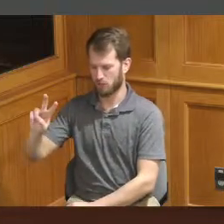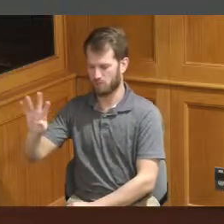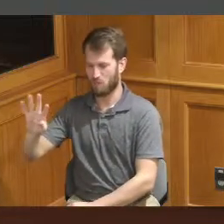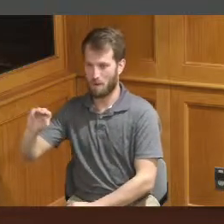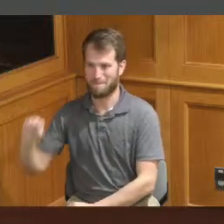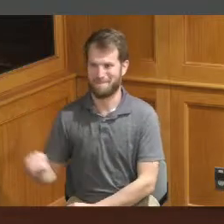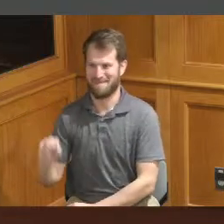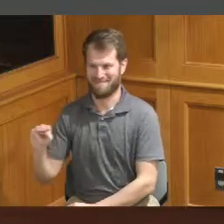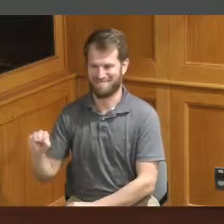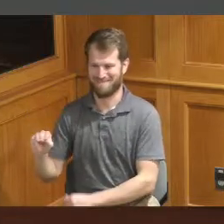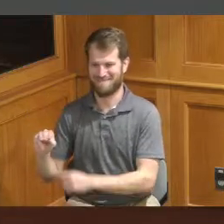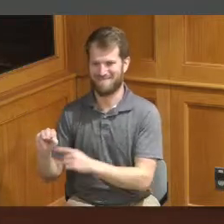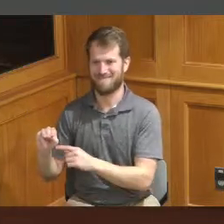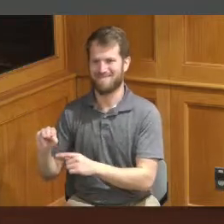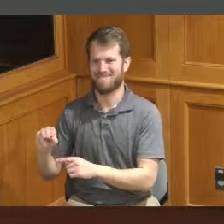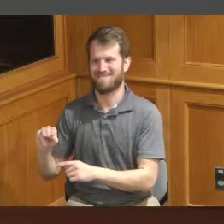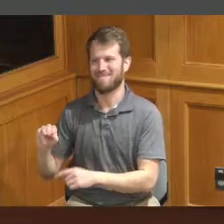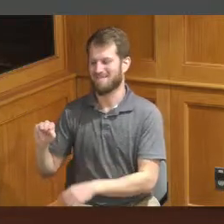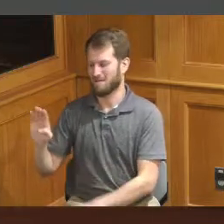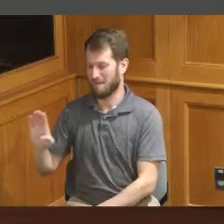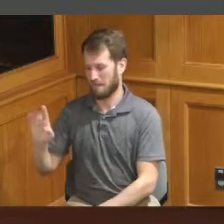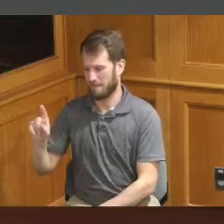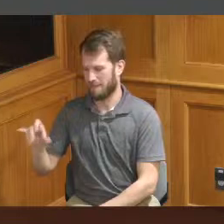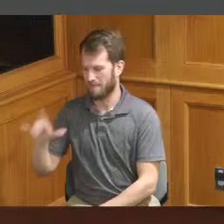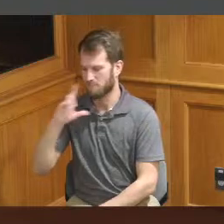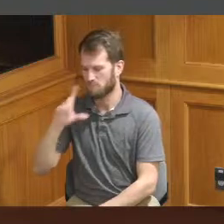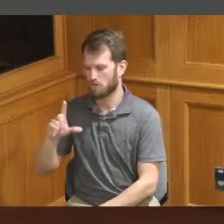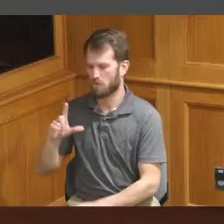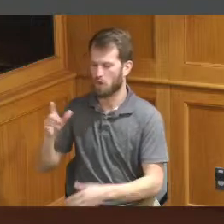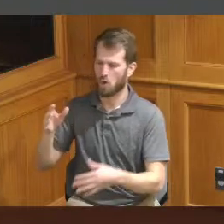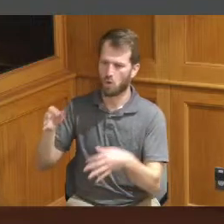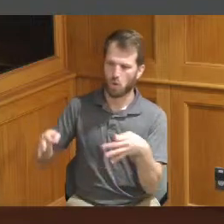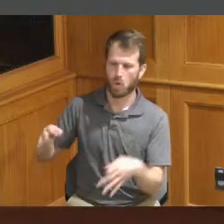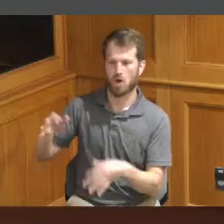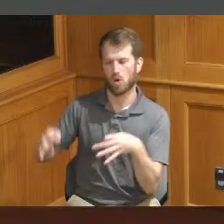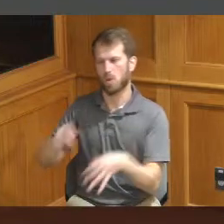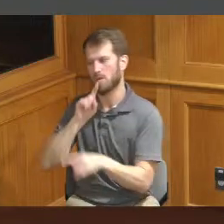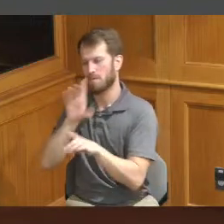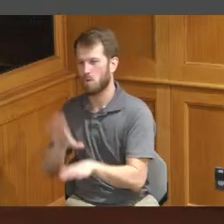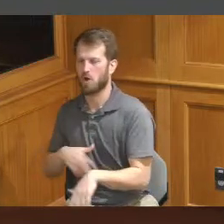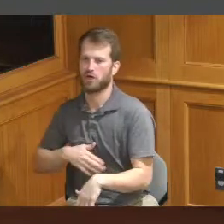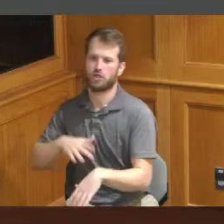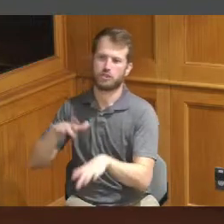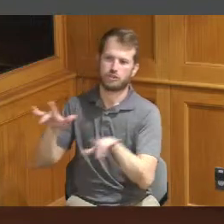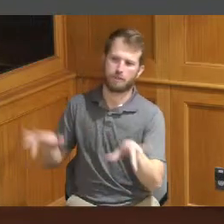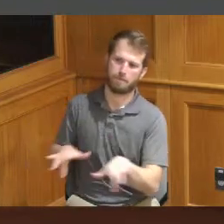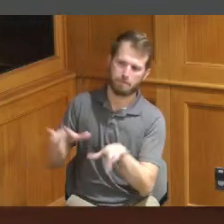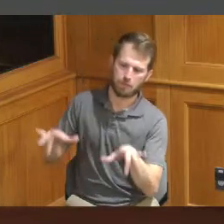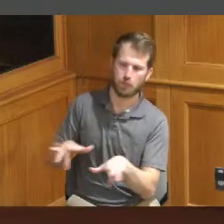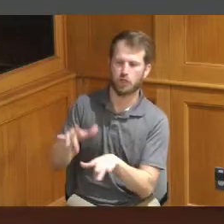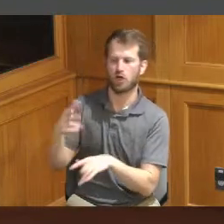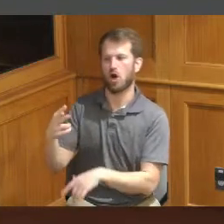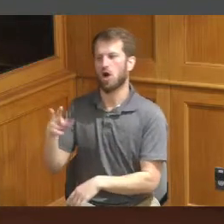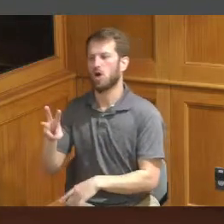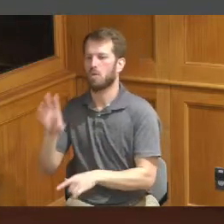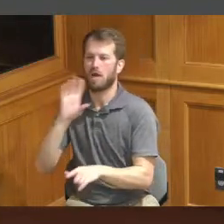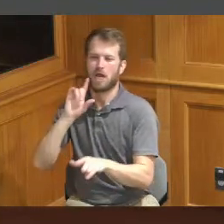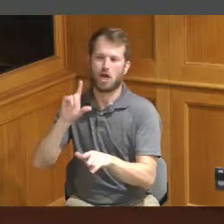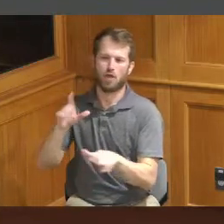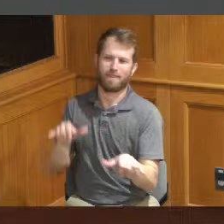such as the digital recording system at the court and the court reporters, computer hardware at Common Pleas Court, and